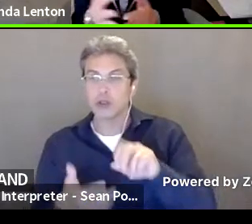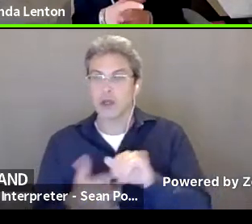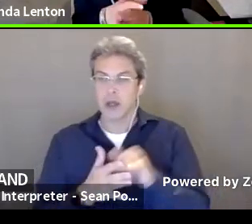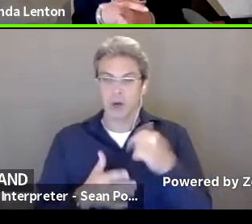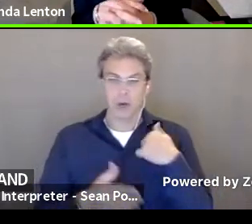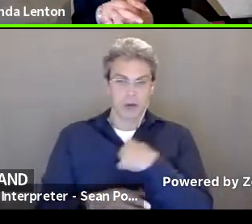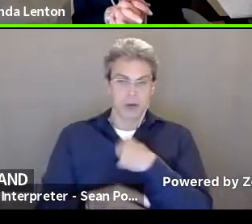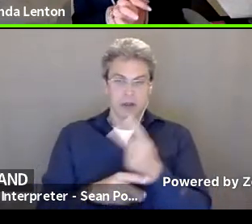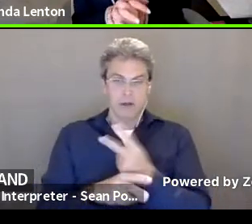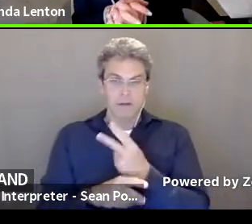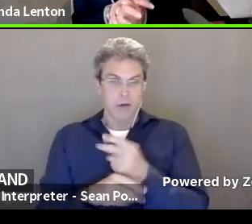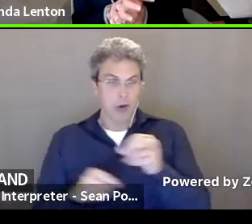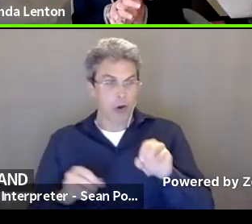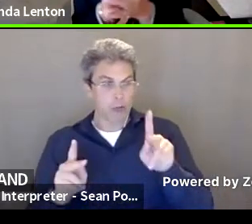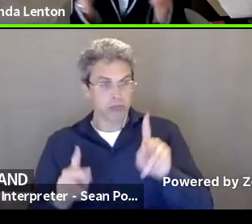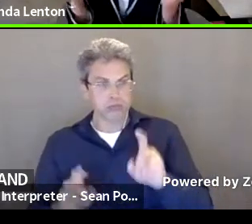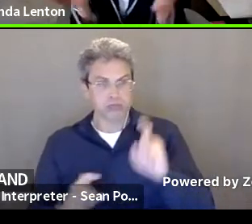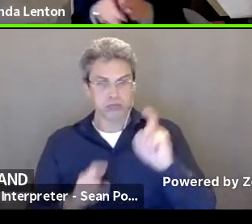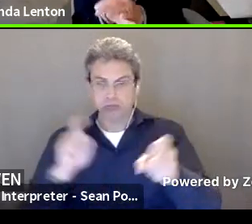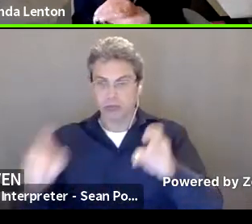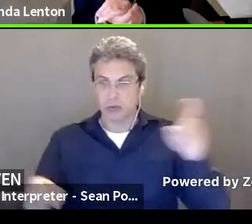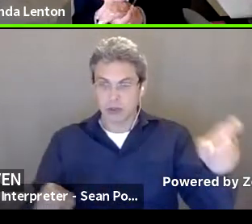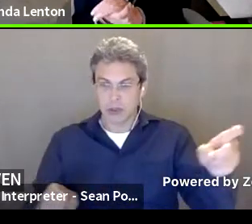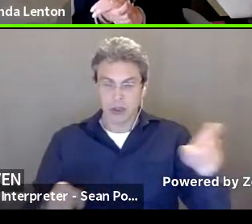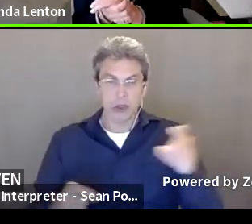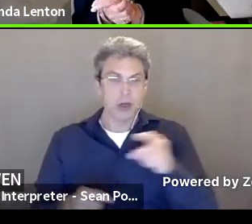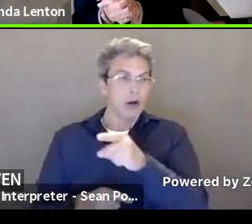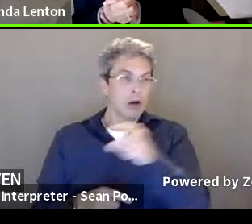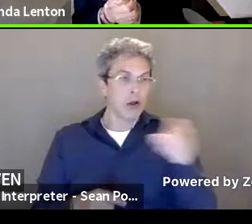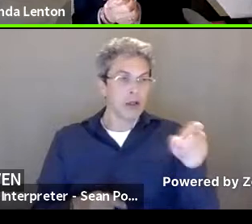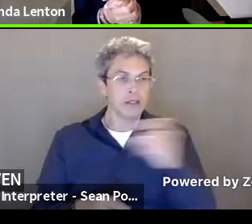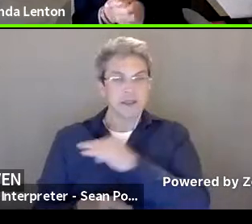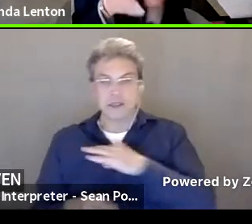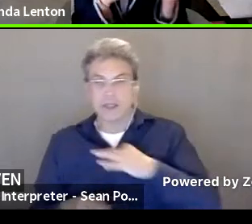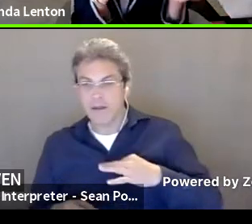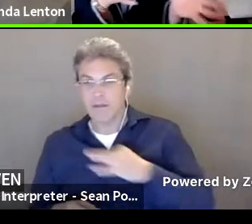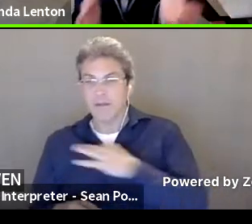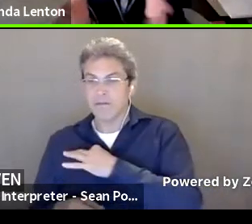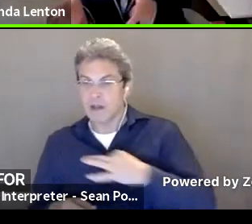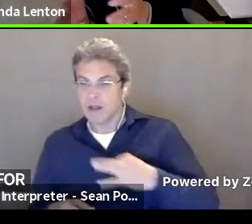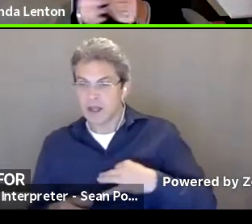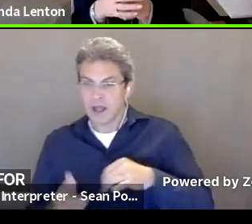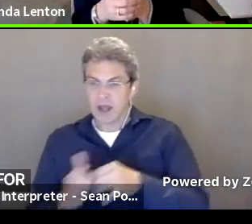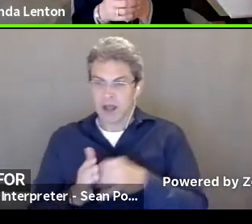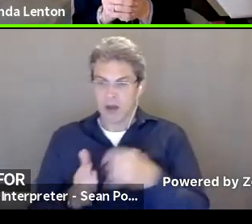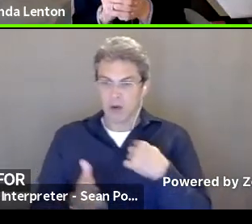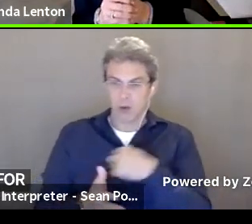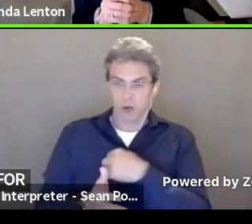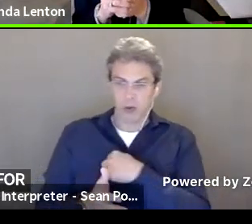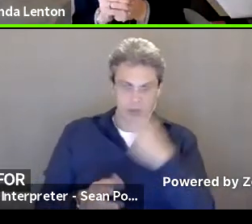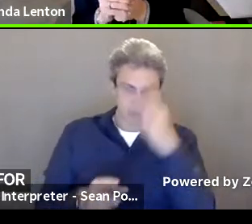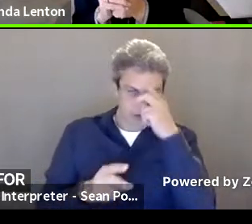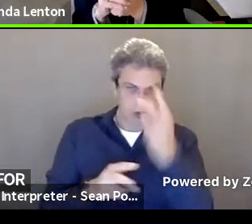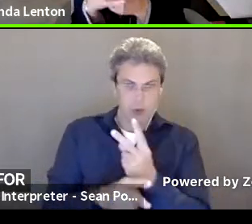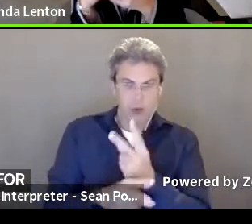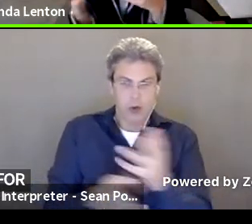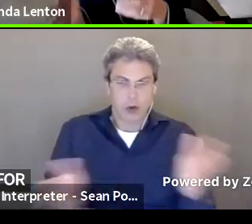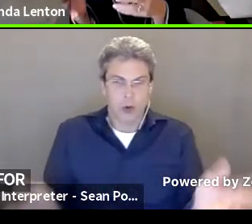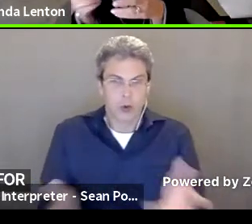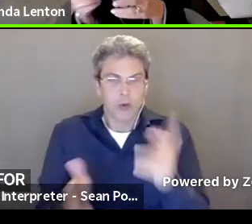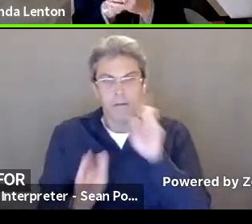progression opportunities for faculty members or staff. It's going to require very thoughtful,